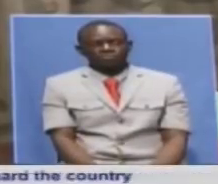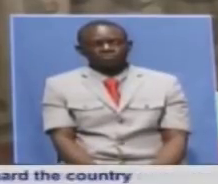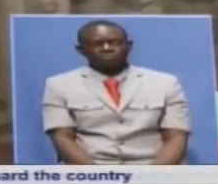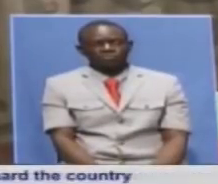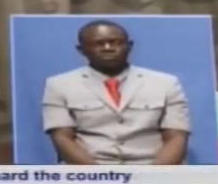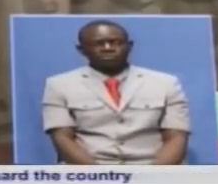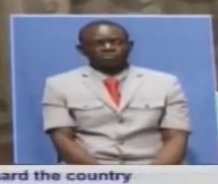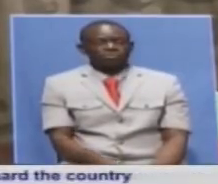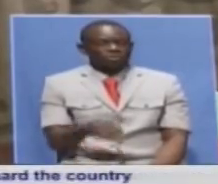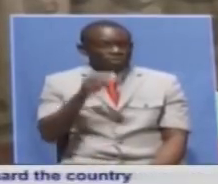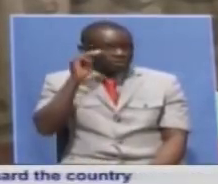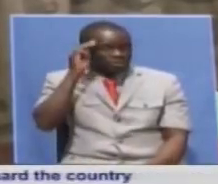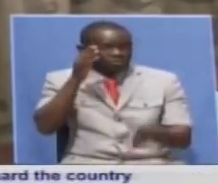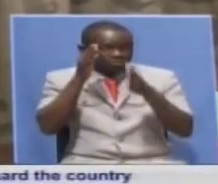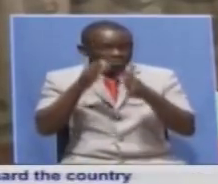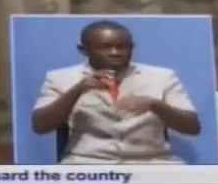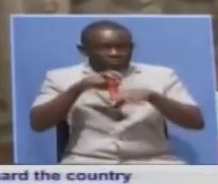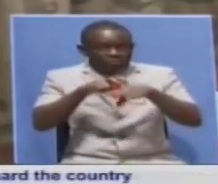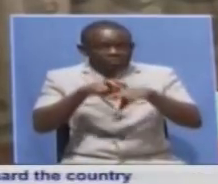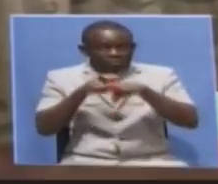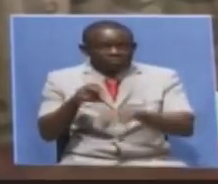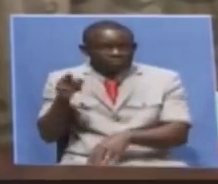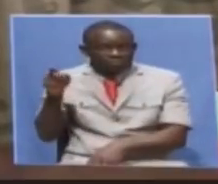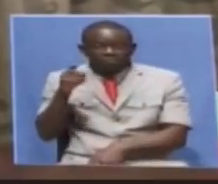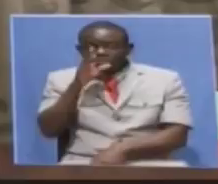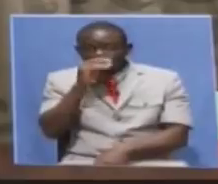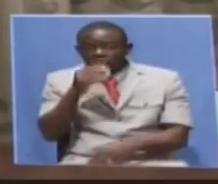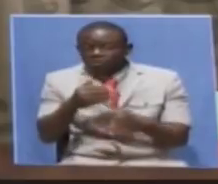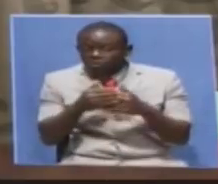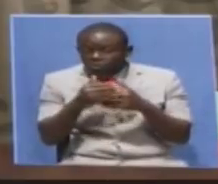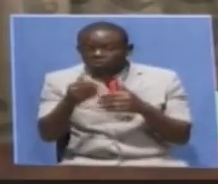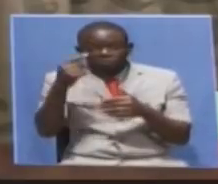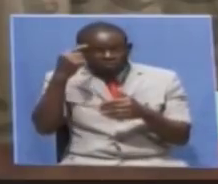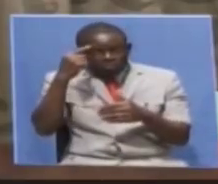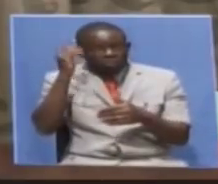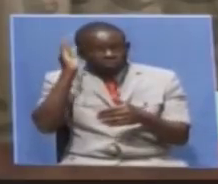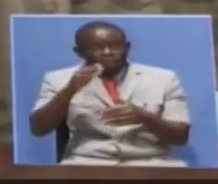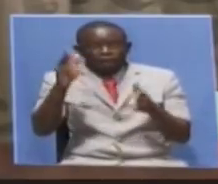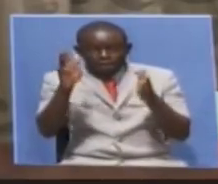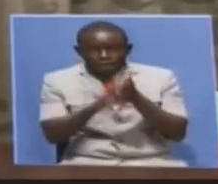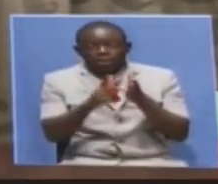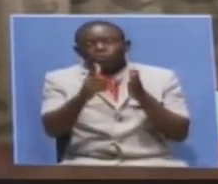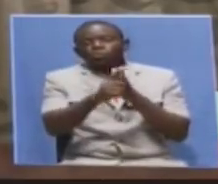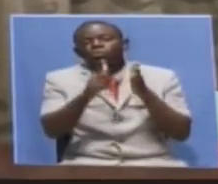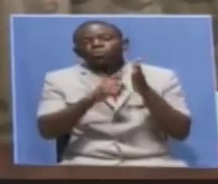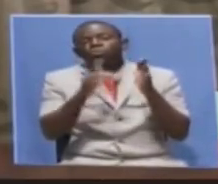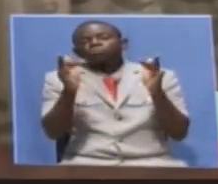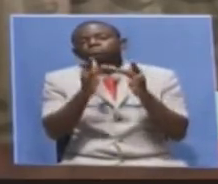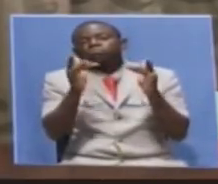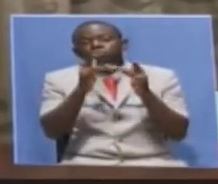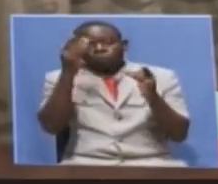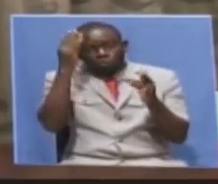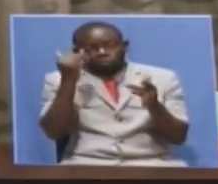Minister of Transport and Communications Brian Mushimba says the impending cybersecurity laws are meant to safeguard Zambia's